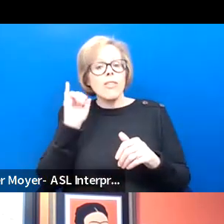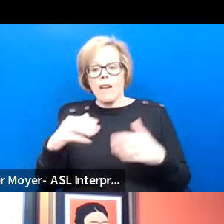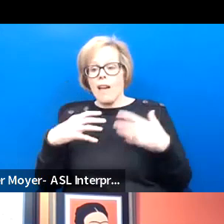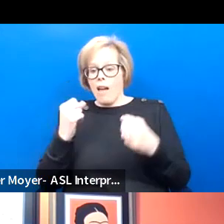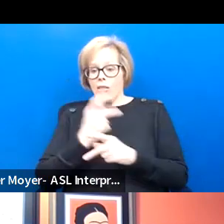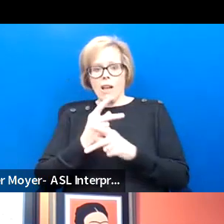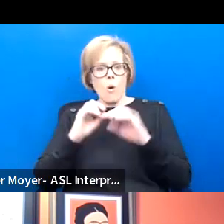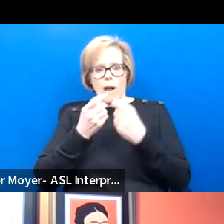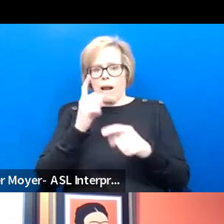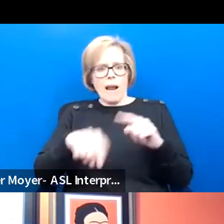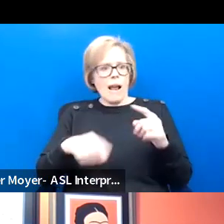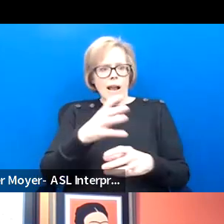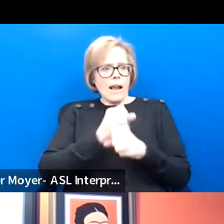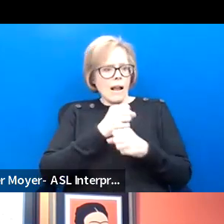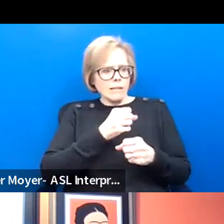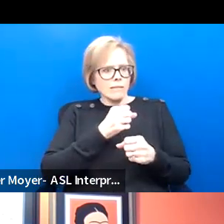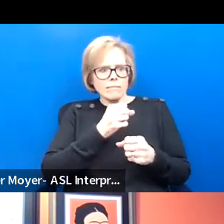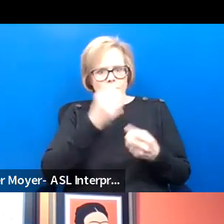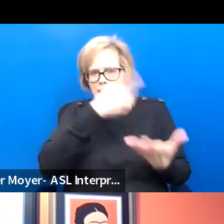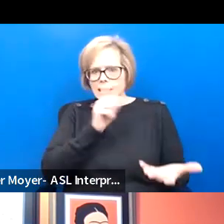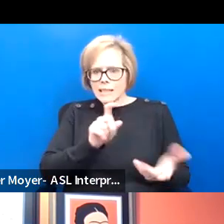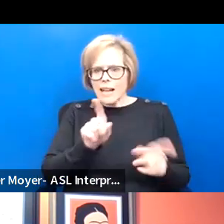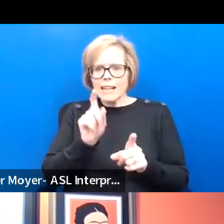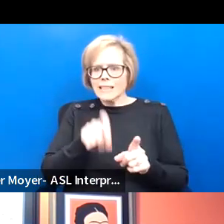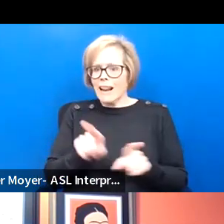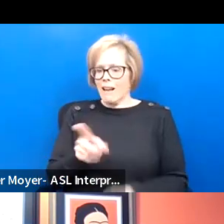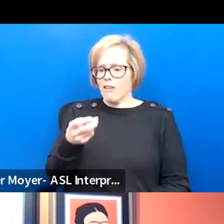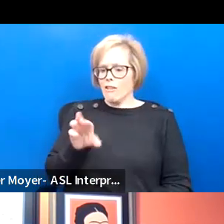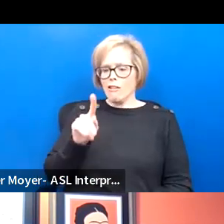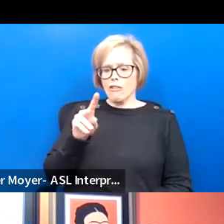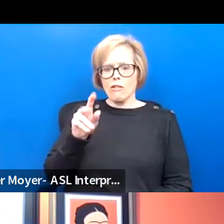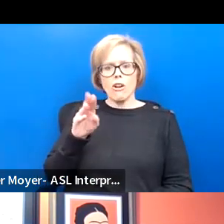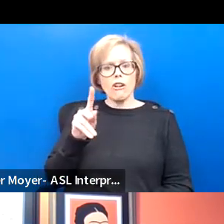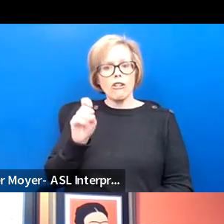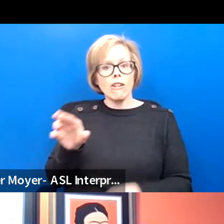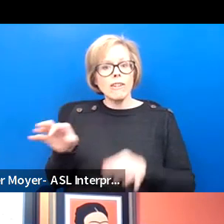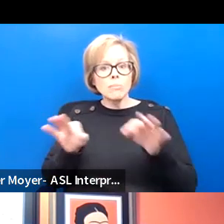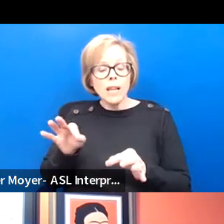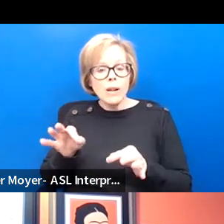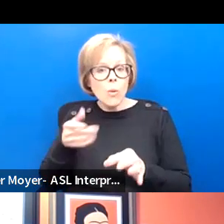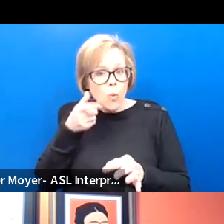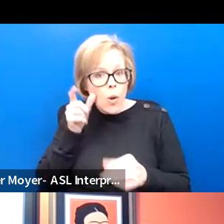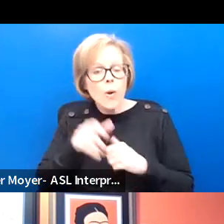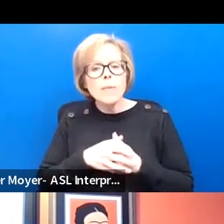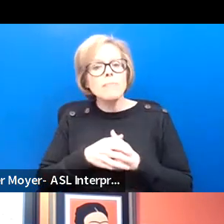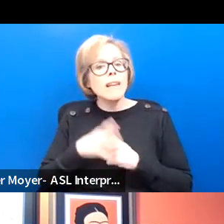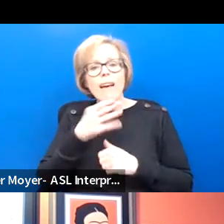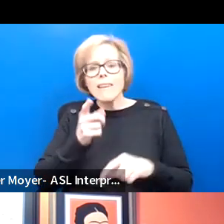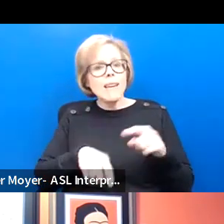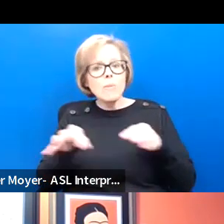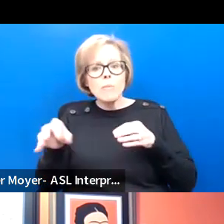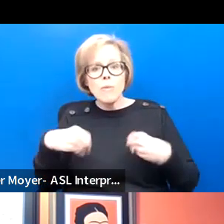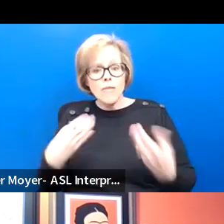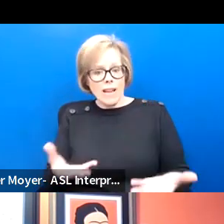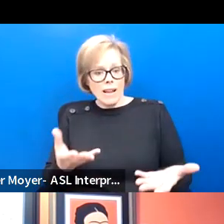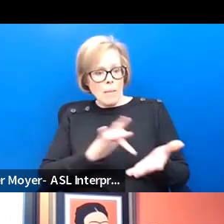information it needs, as Dr. Tufter was talking before, and they can't provide medical care that